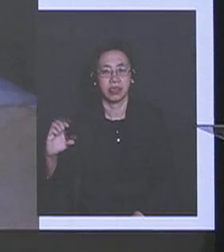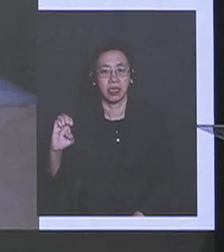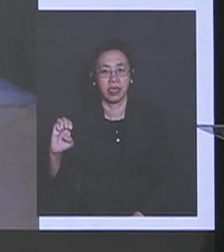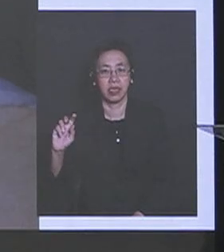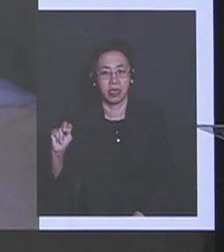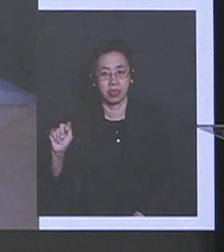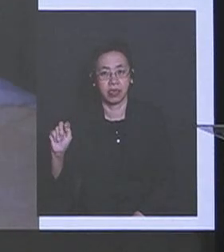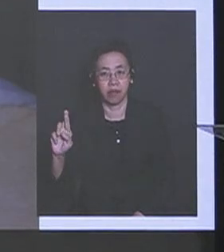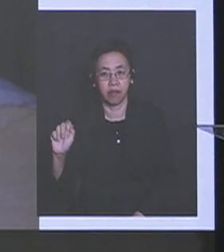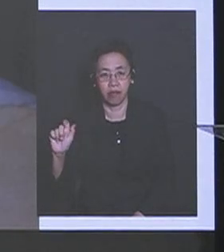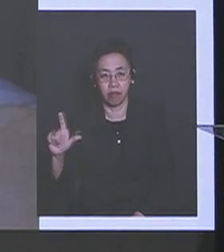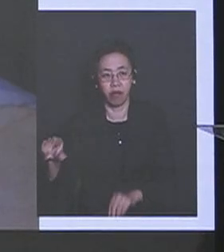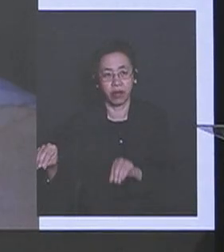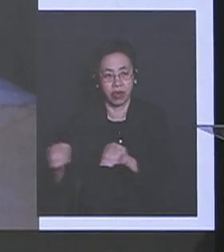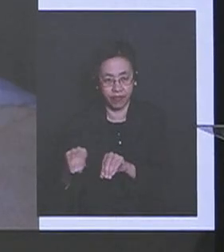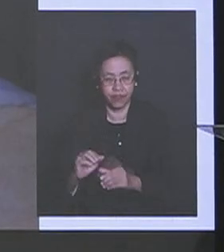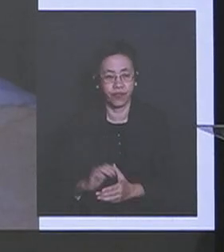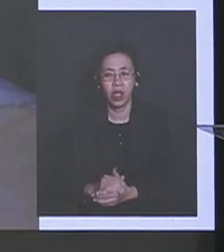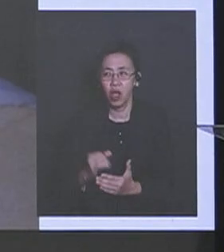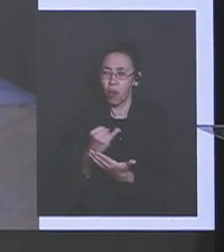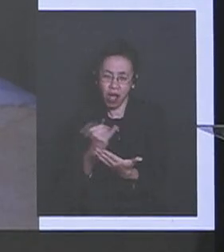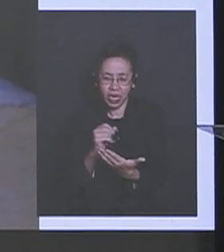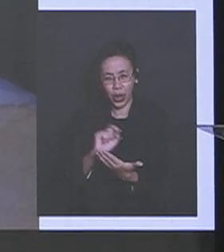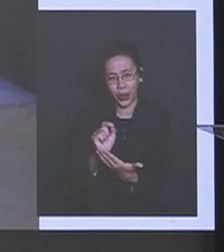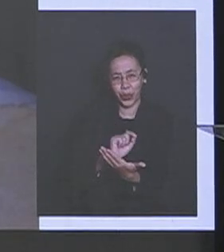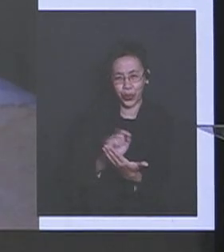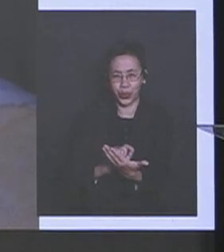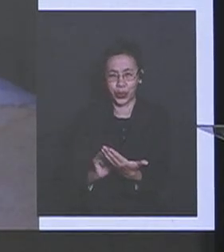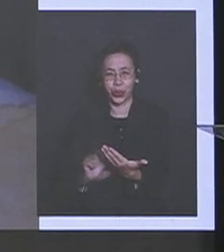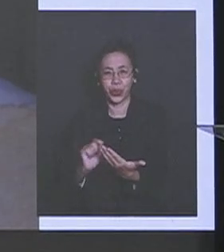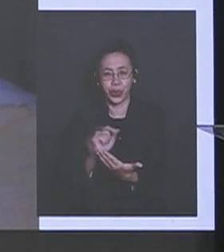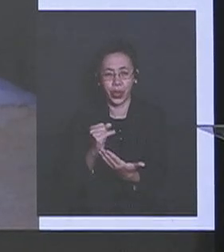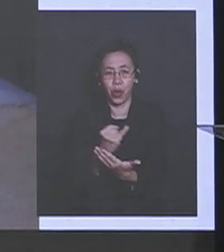again, a lot of drawing, a lot of sketching, quite low tech.